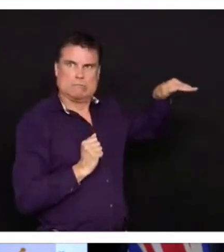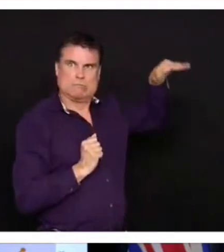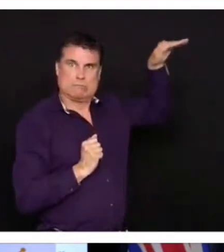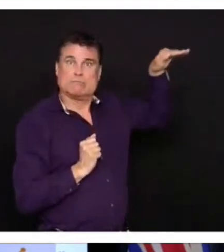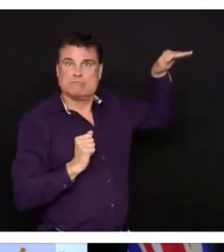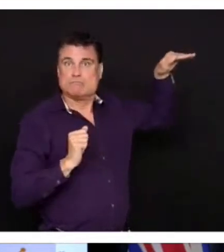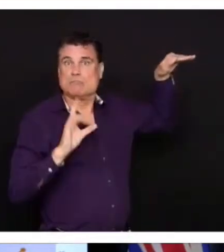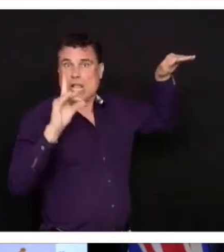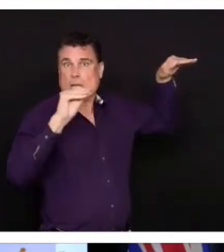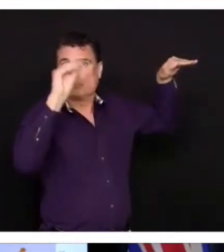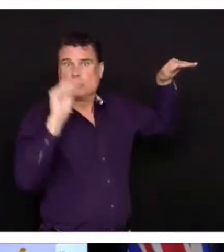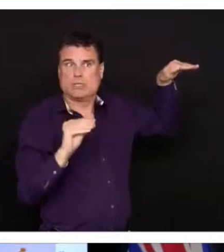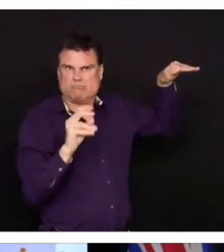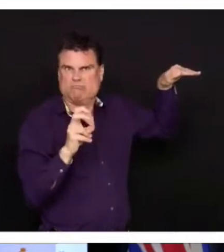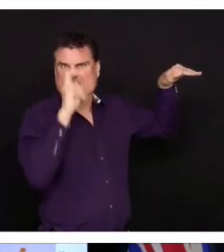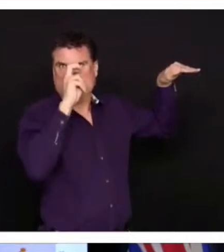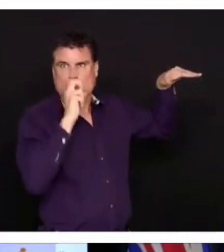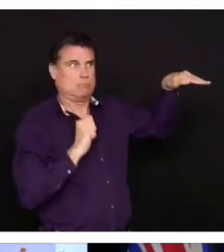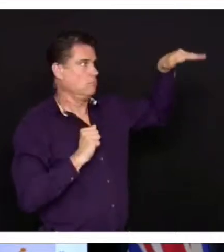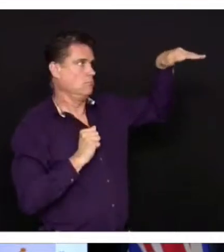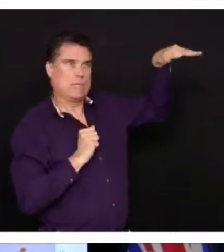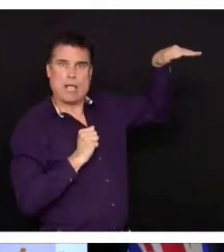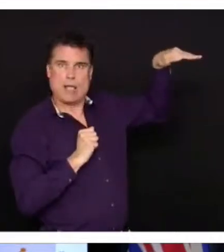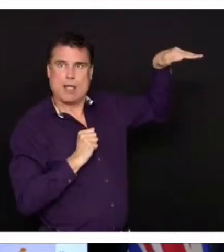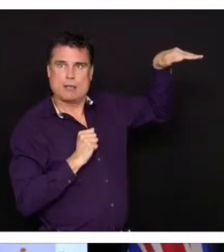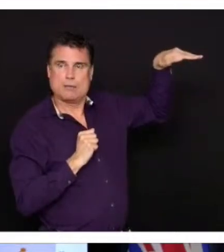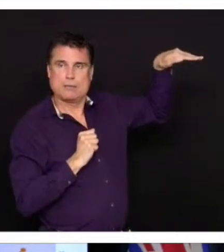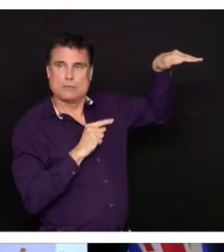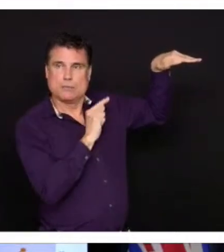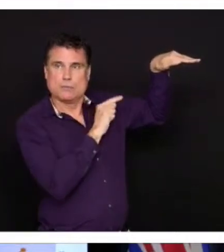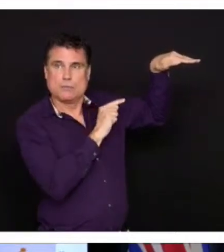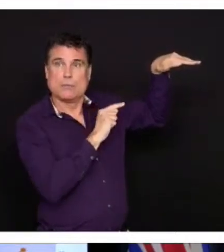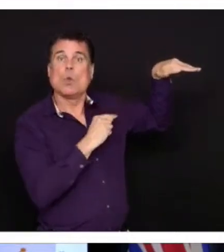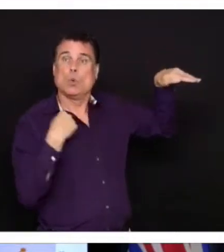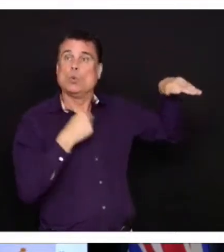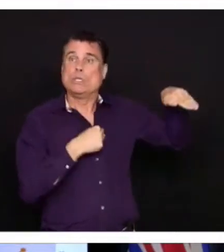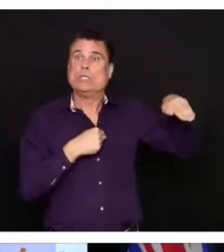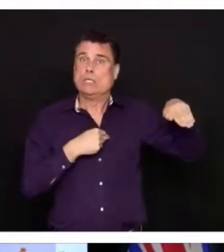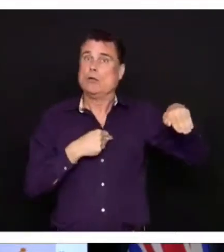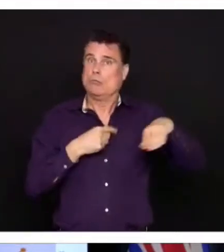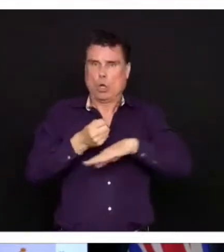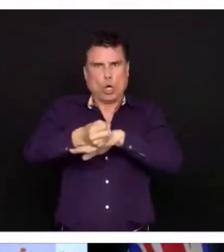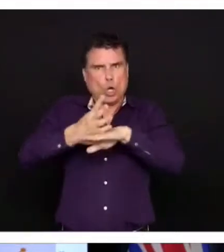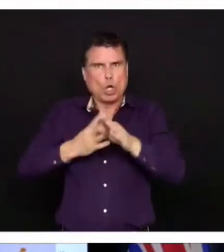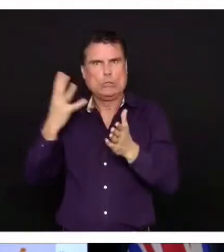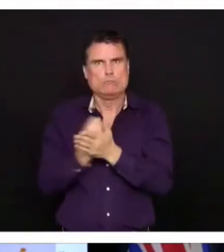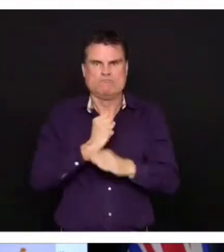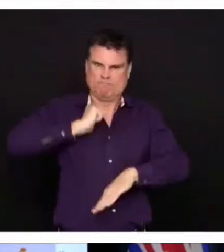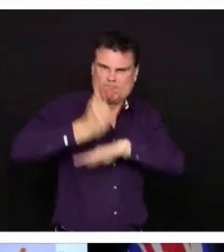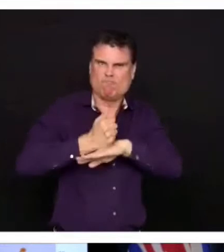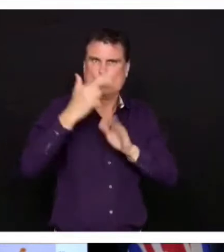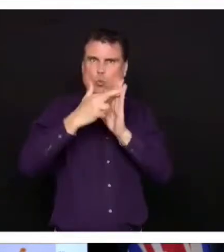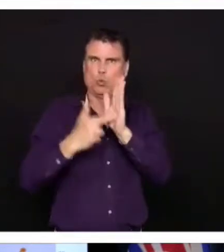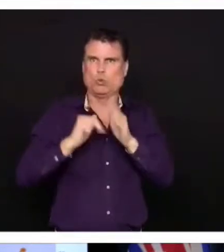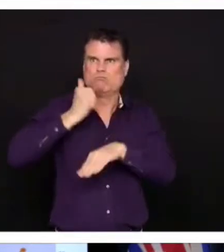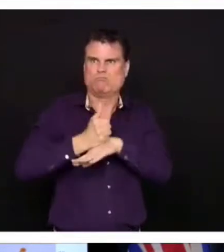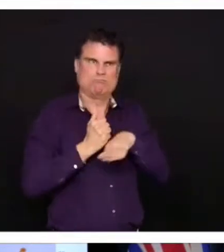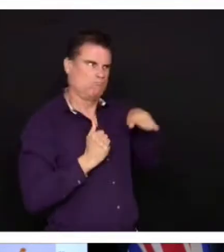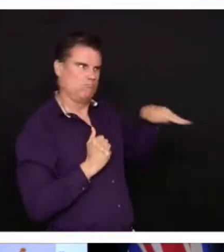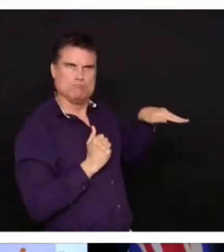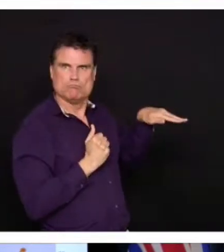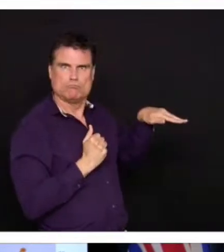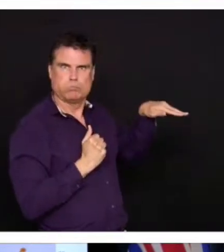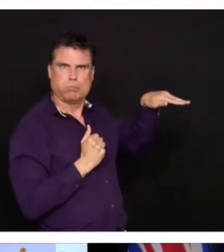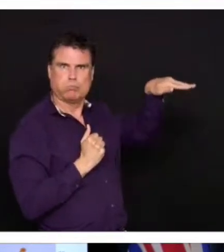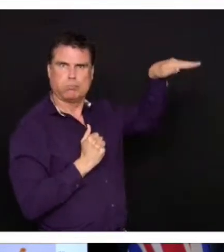I think, is one of the things that kept us in good stead, that allowed us, because people adhered to these actions, allowed us to